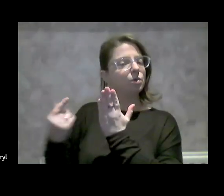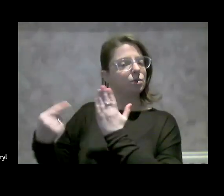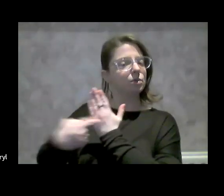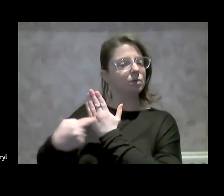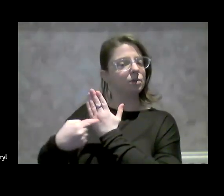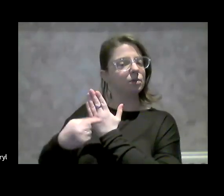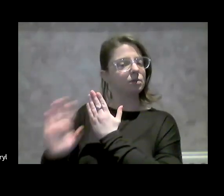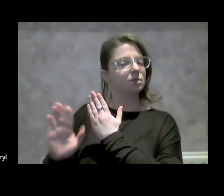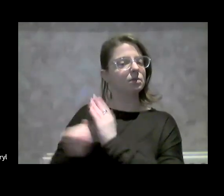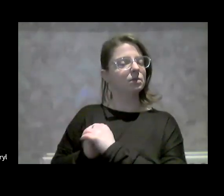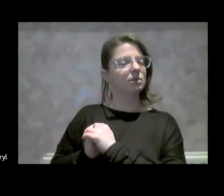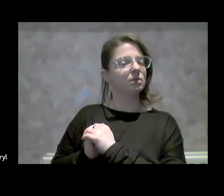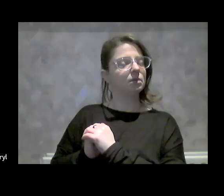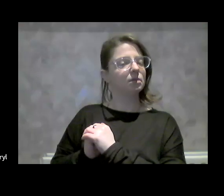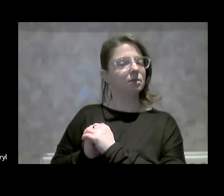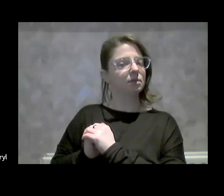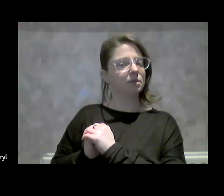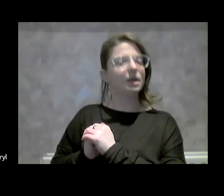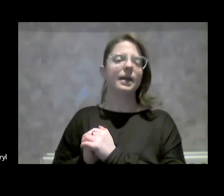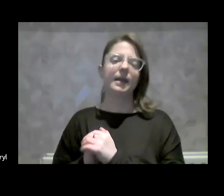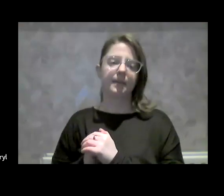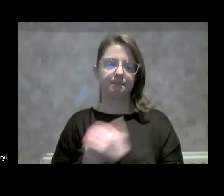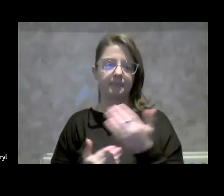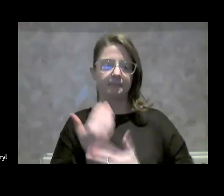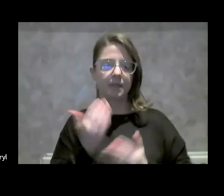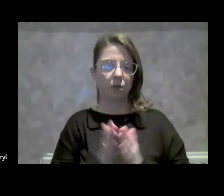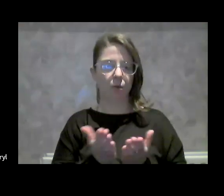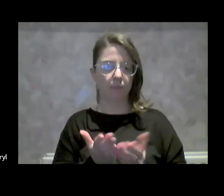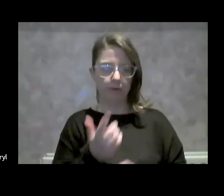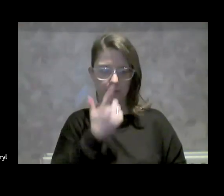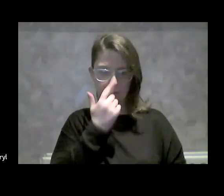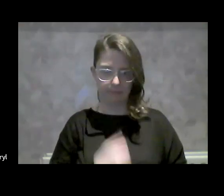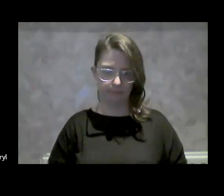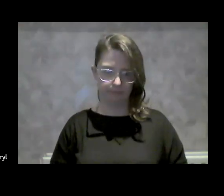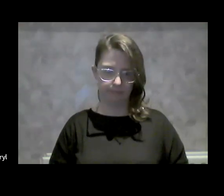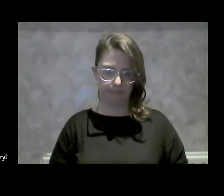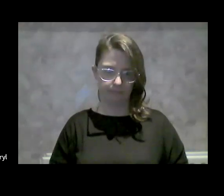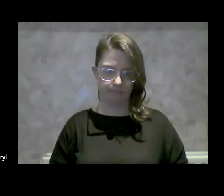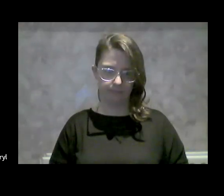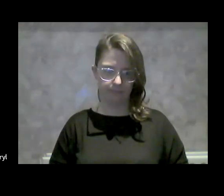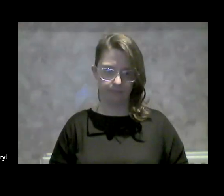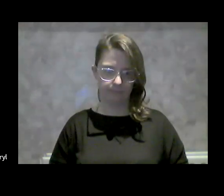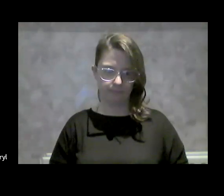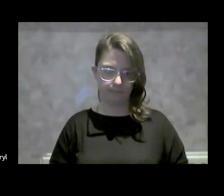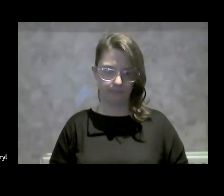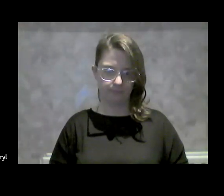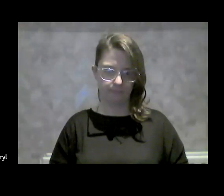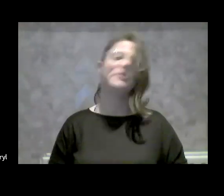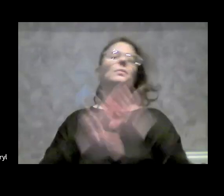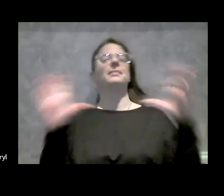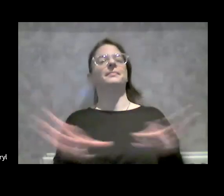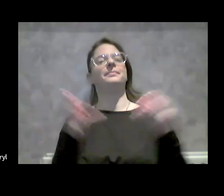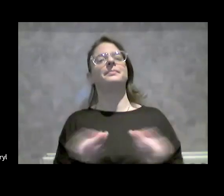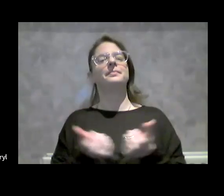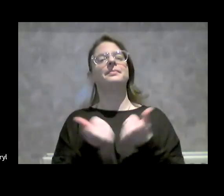Yes, we can read something else now. That's the end of my piece. Thank you very